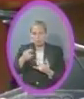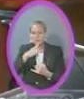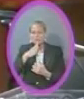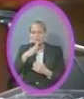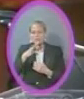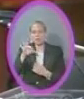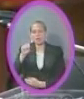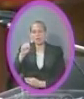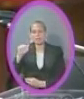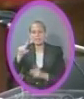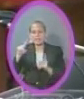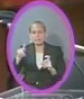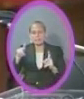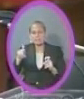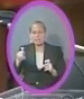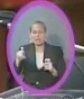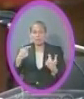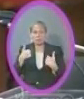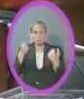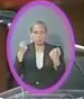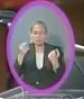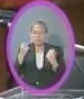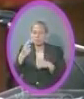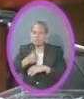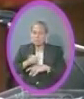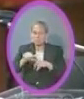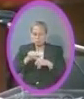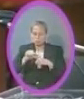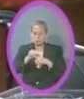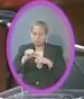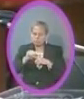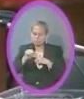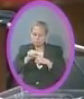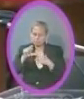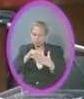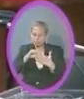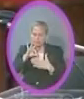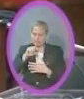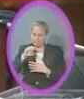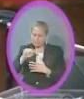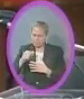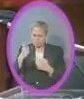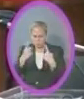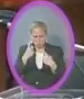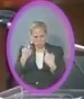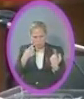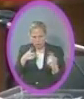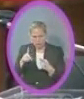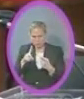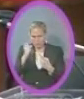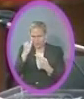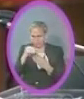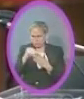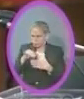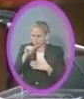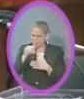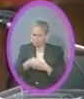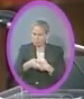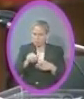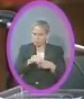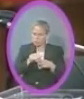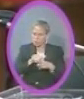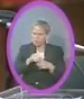FSA testing. After spending numerous days training for the FSA, I wondered what would happen to a student that is not present at school the